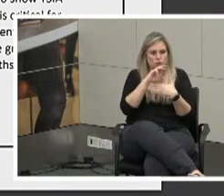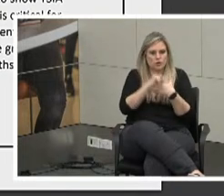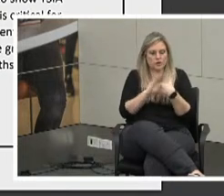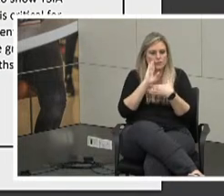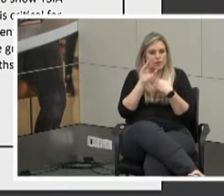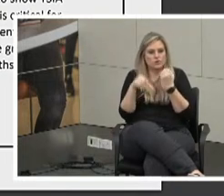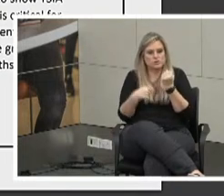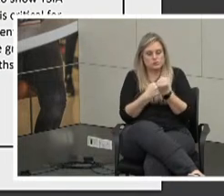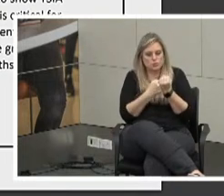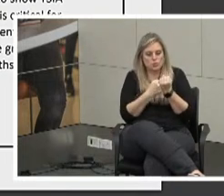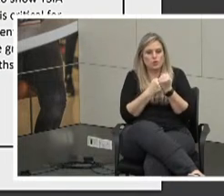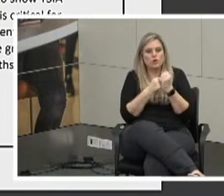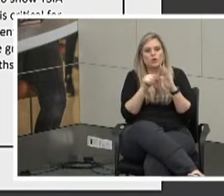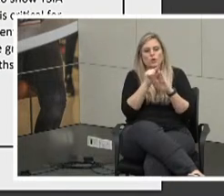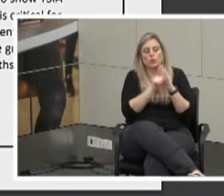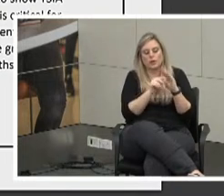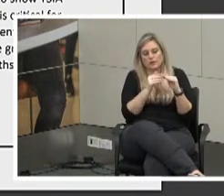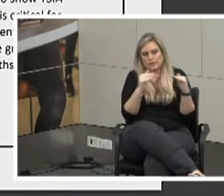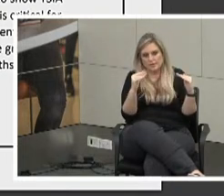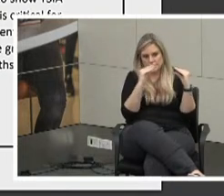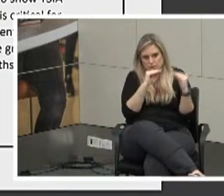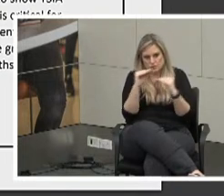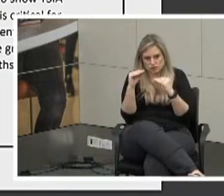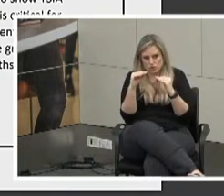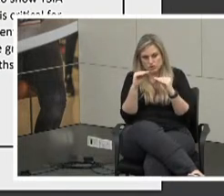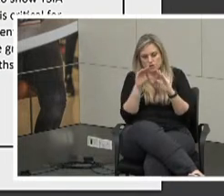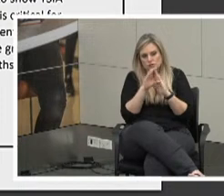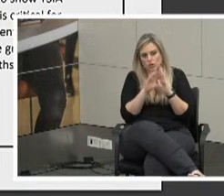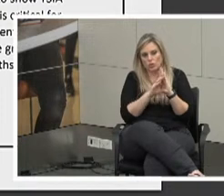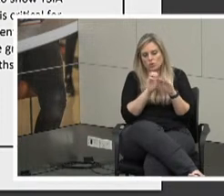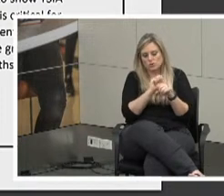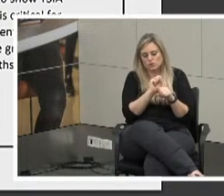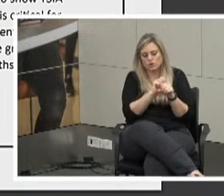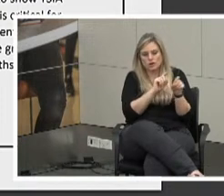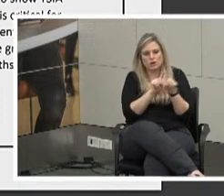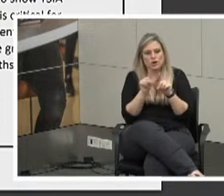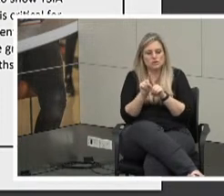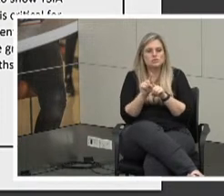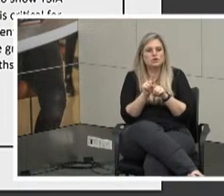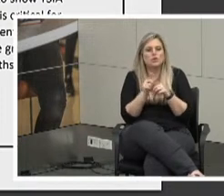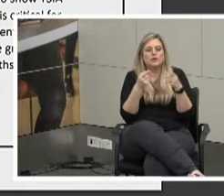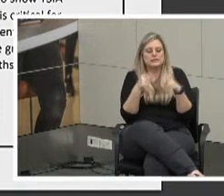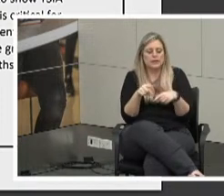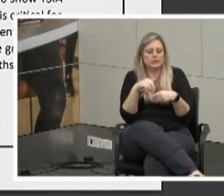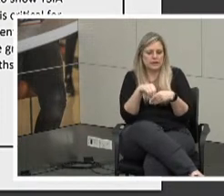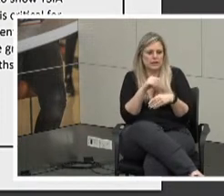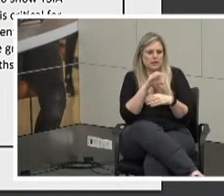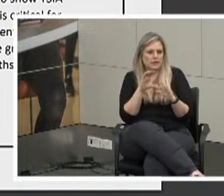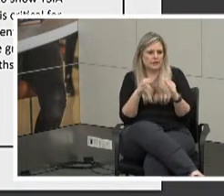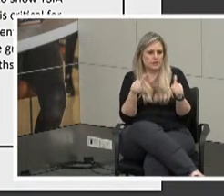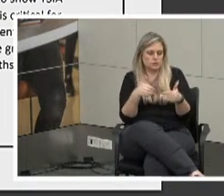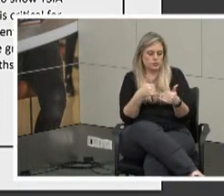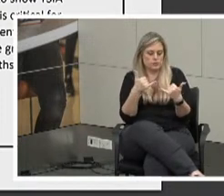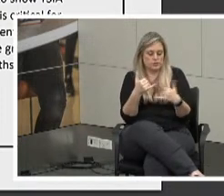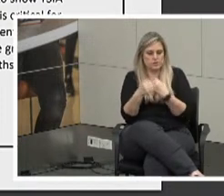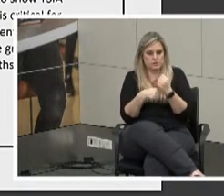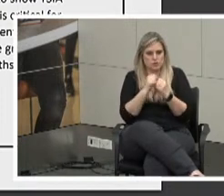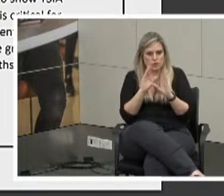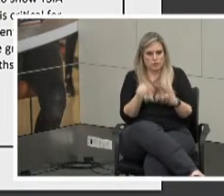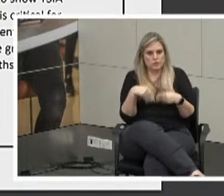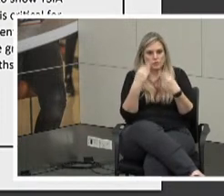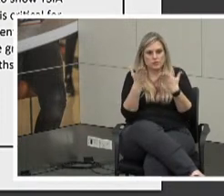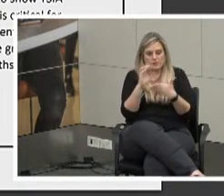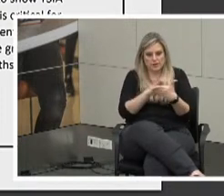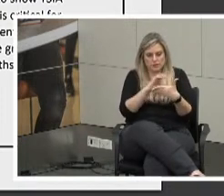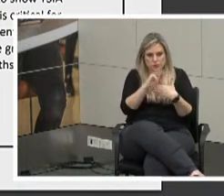grade level instruction in our coursework and then the high quality instruction of that curriculum in classrooms for this year we've provided that